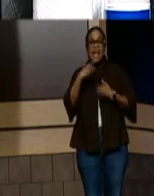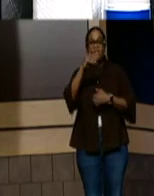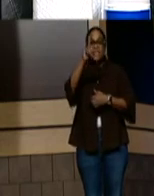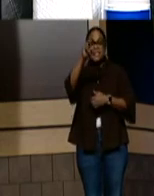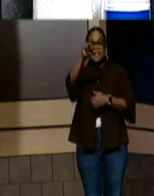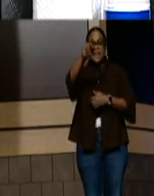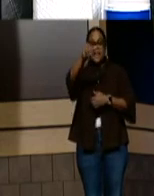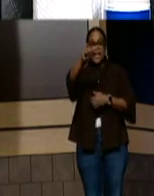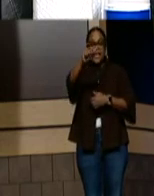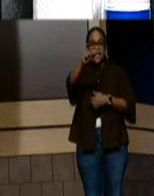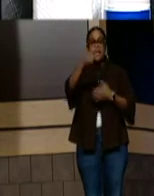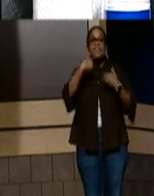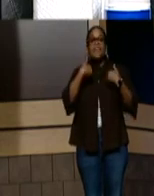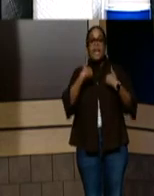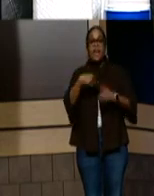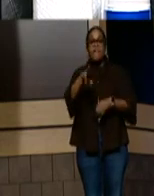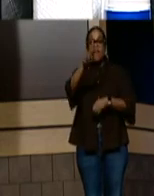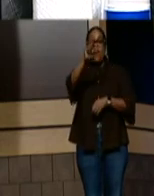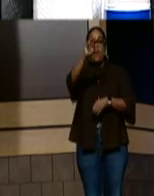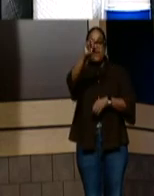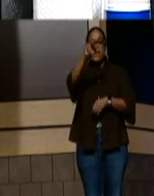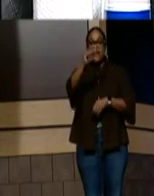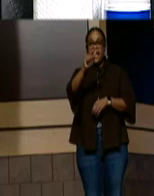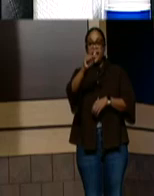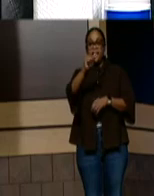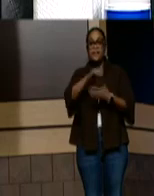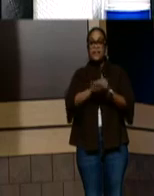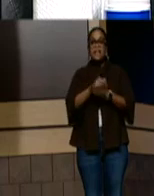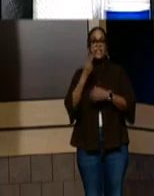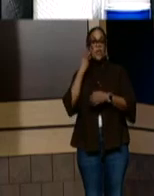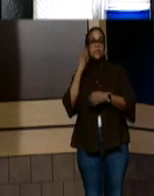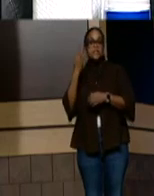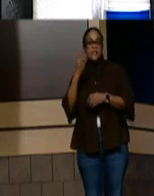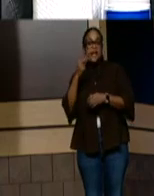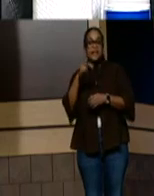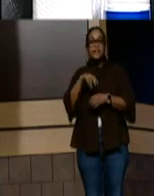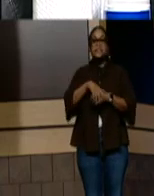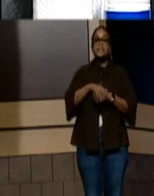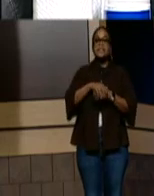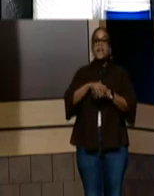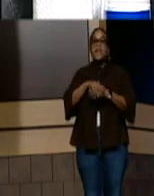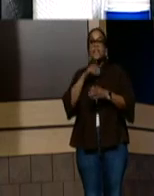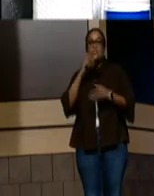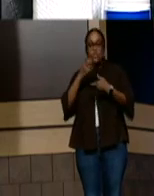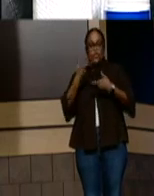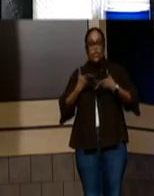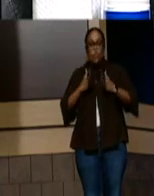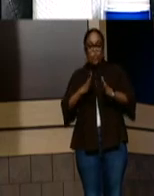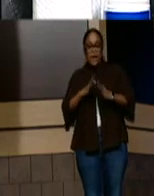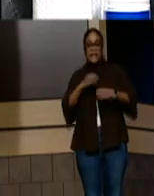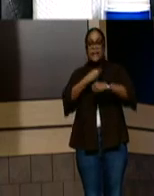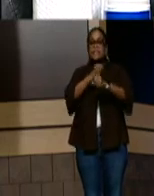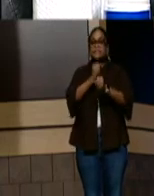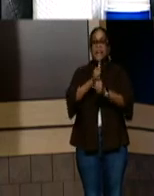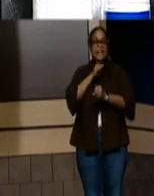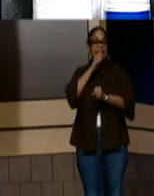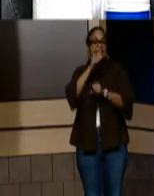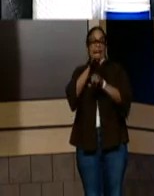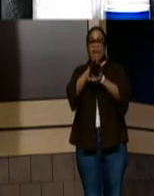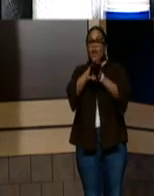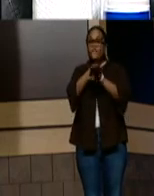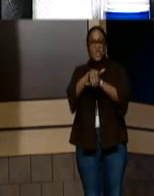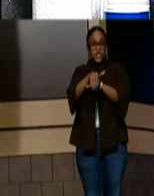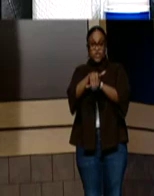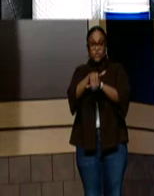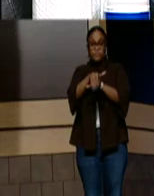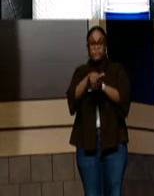RNA. They have looked at this in its genome or its genetic makeup, and we know this is not artificial. Yeah. We know